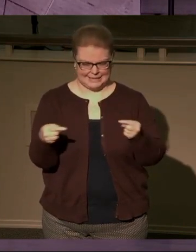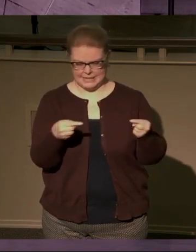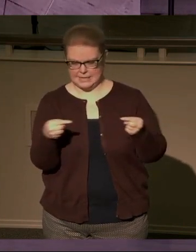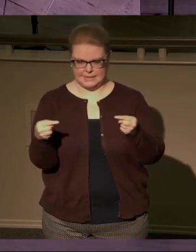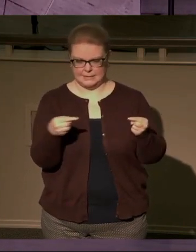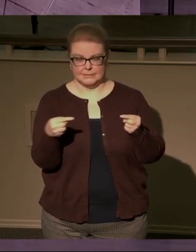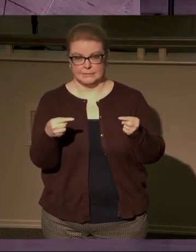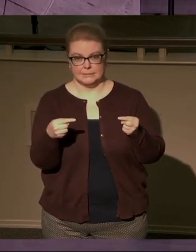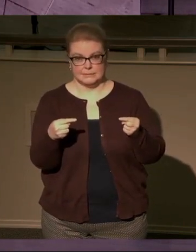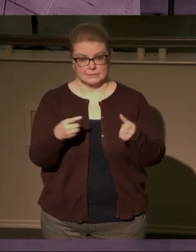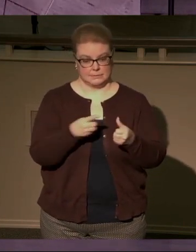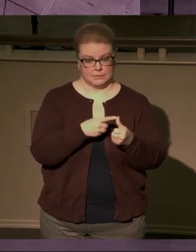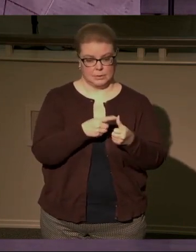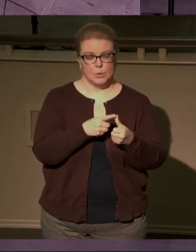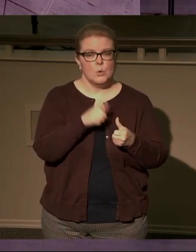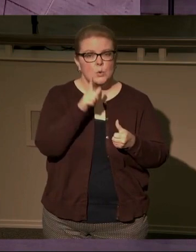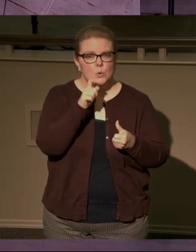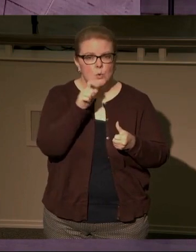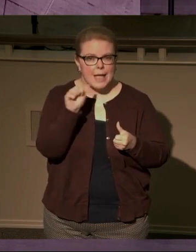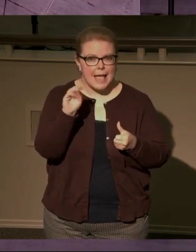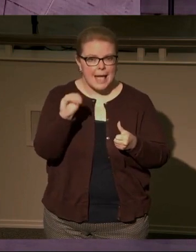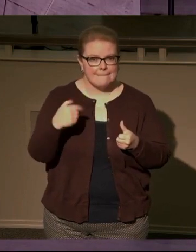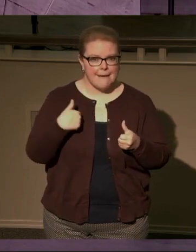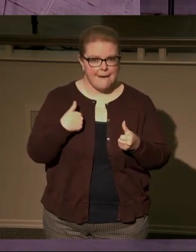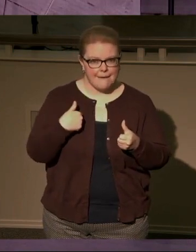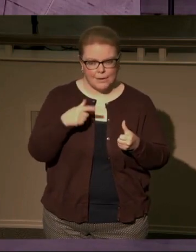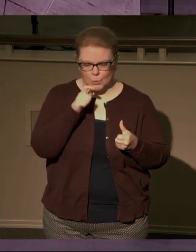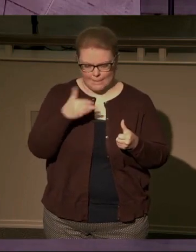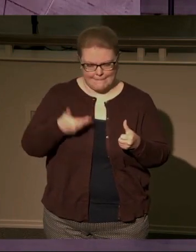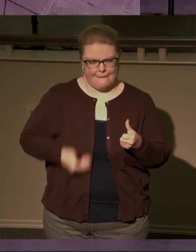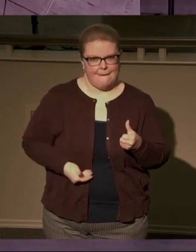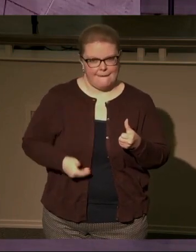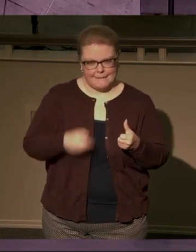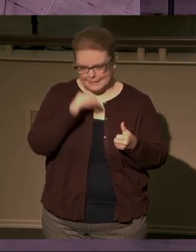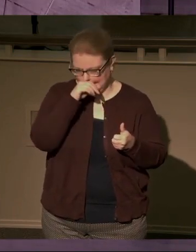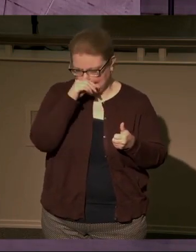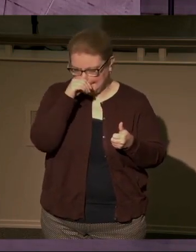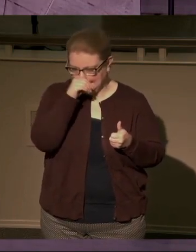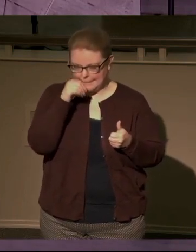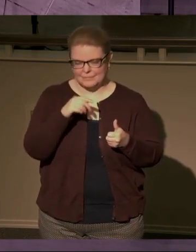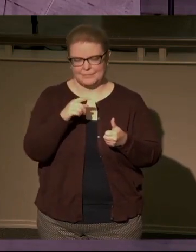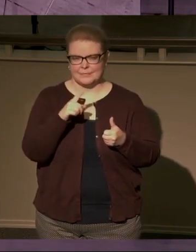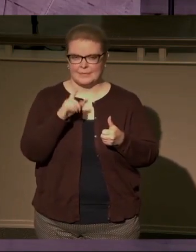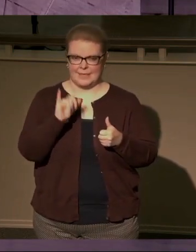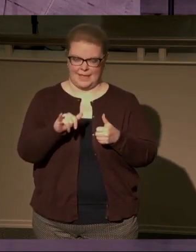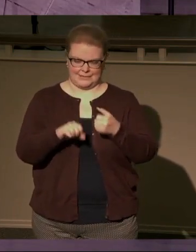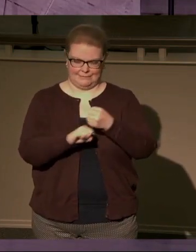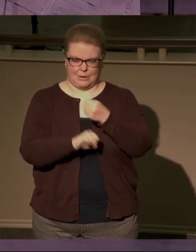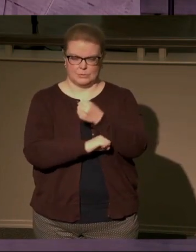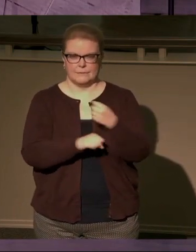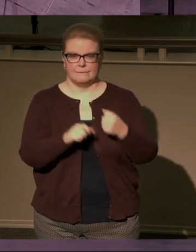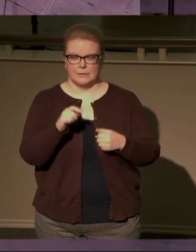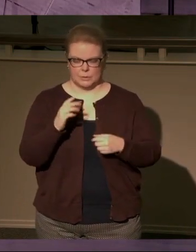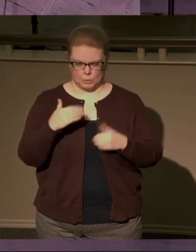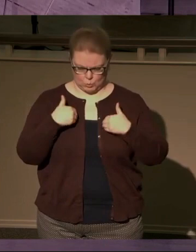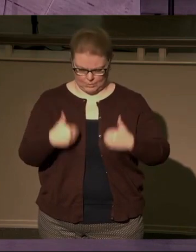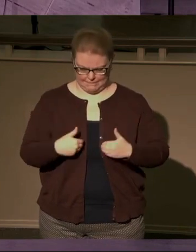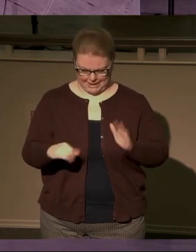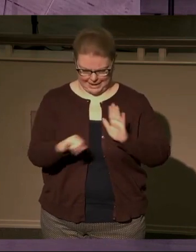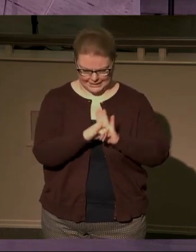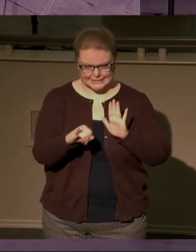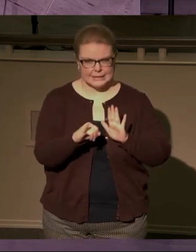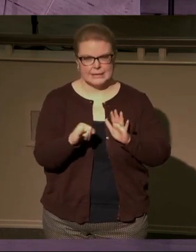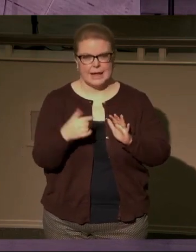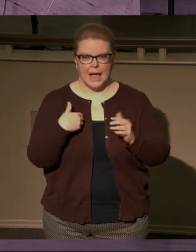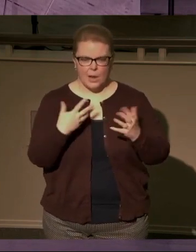the who am I identity. It's built on the abstractions of human identity. You want to